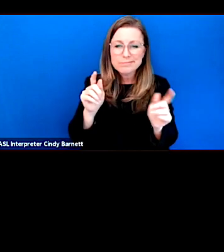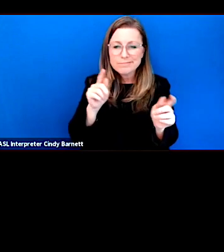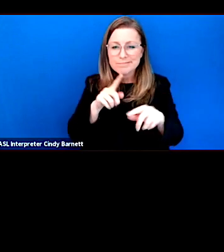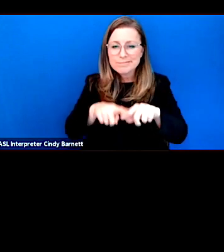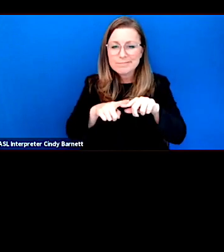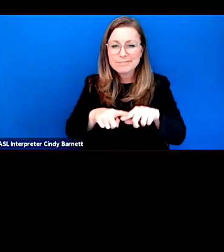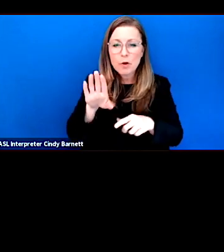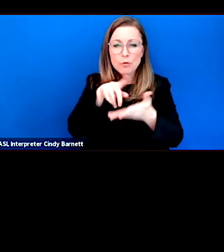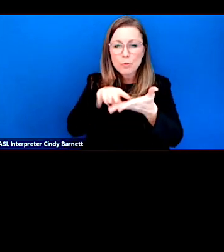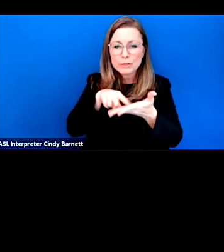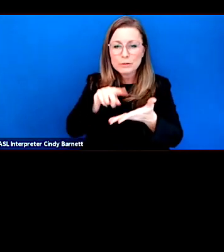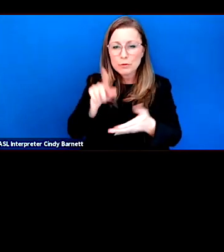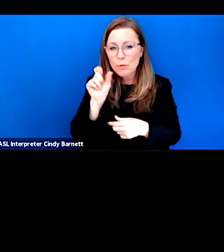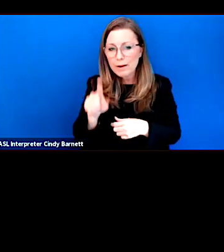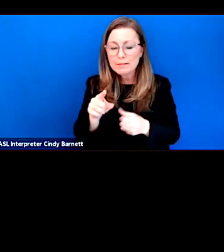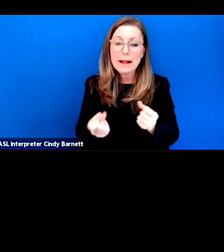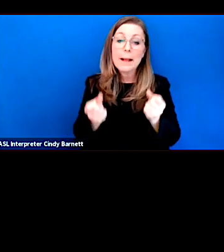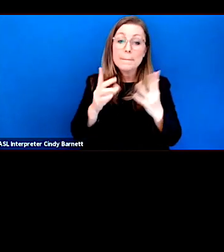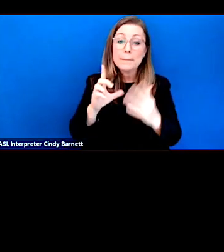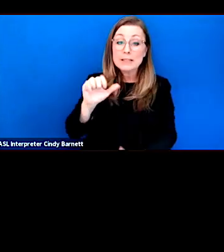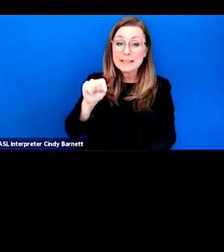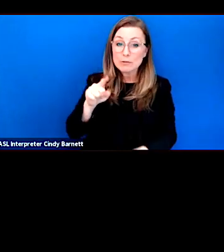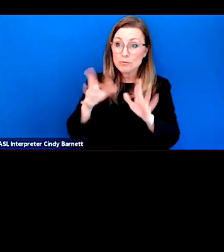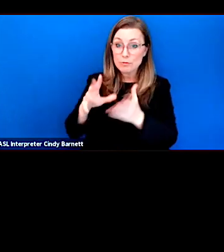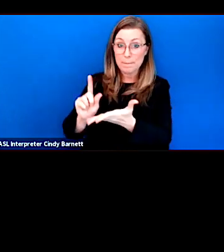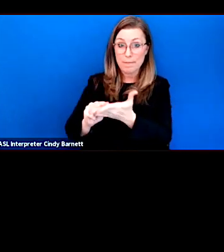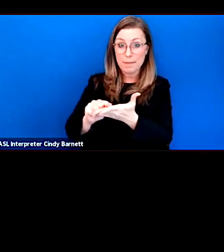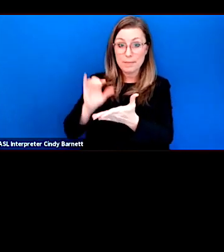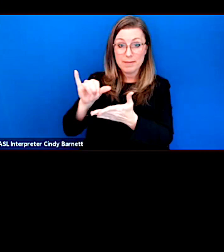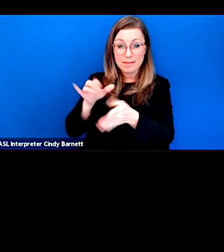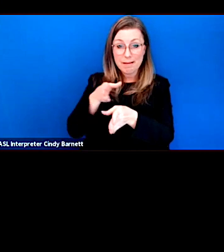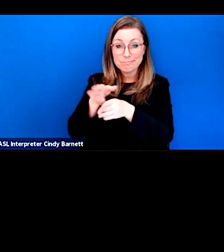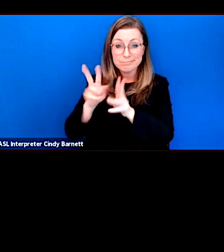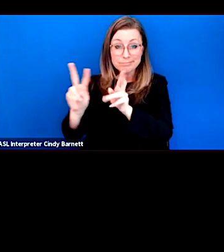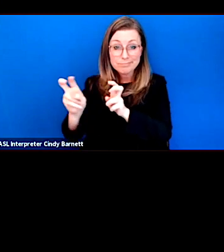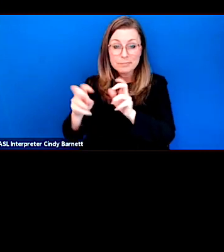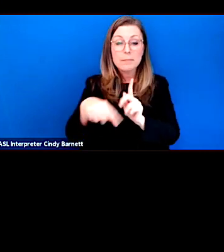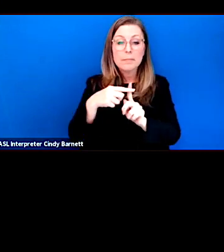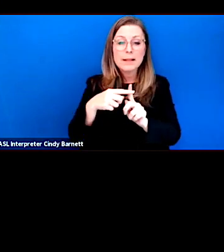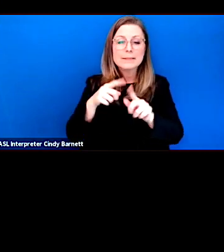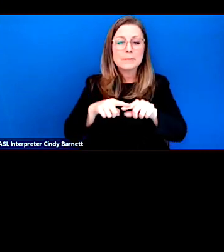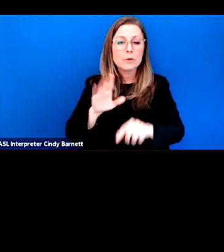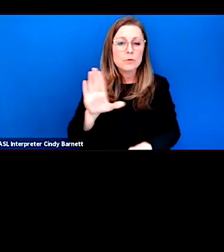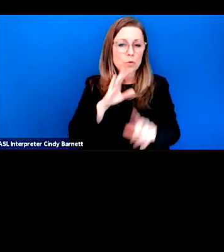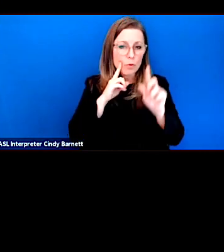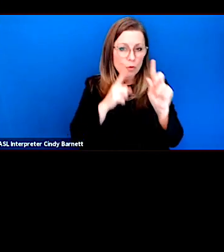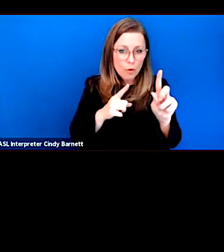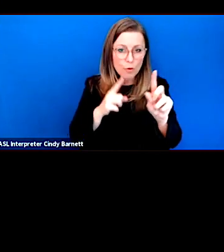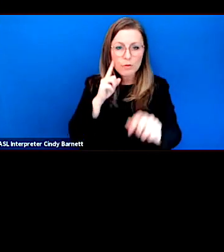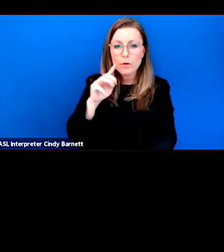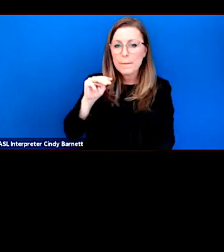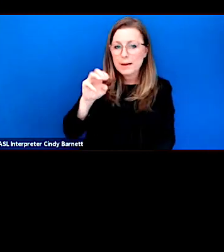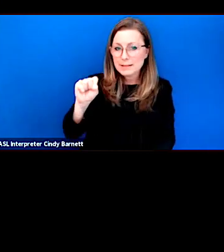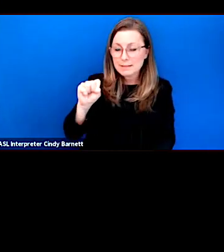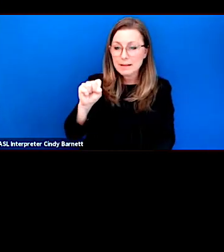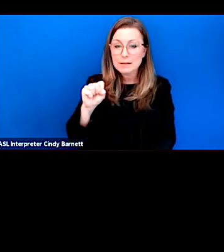that area, and your goals for the metasynthesis. It may be small at this point, but it is the basis for further